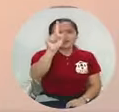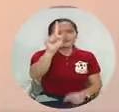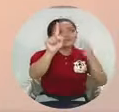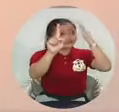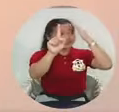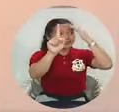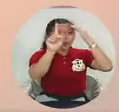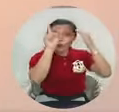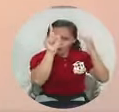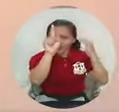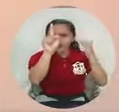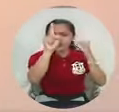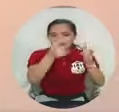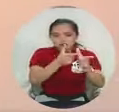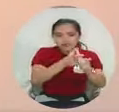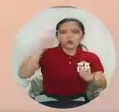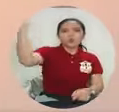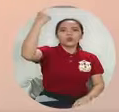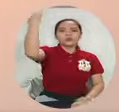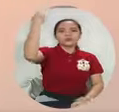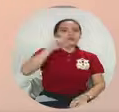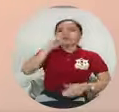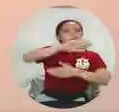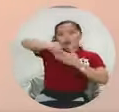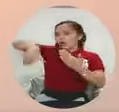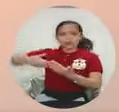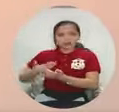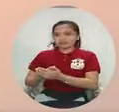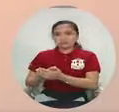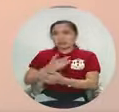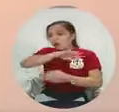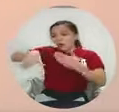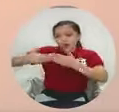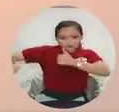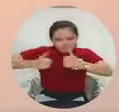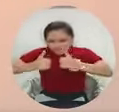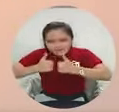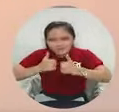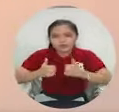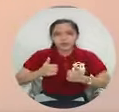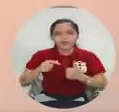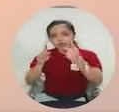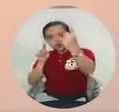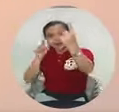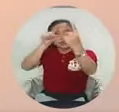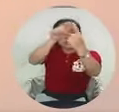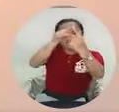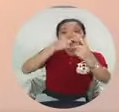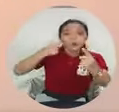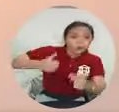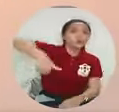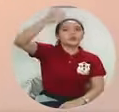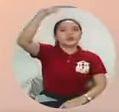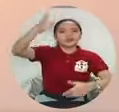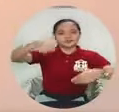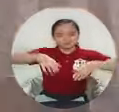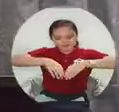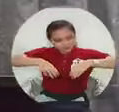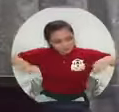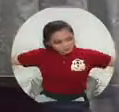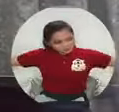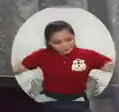run that ye may obtain. And every man that striveth for the mastery is temperate in all